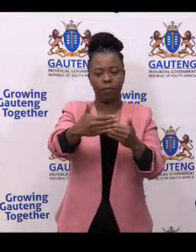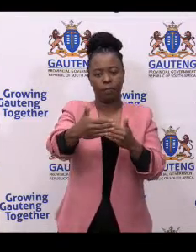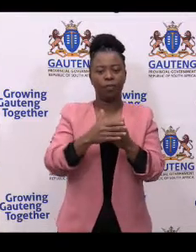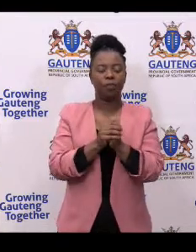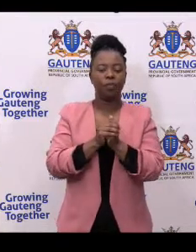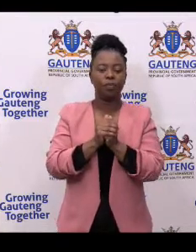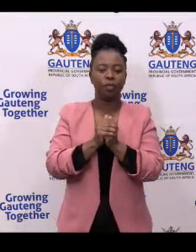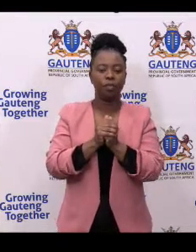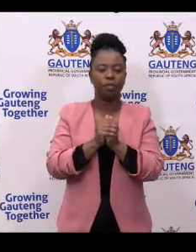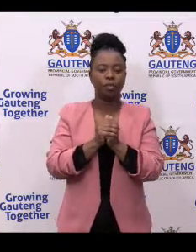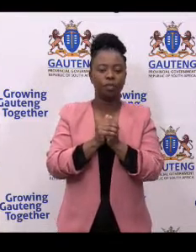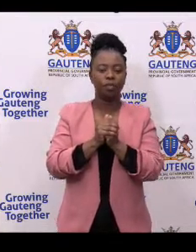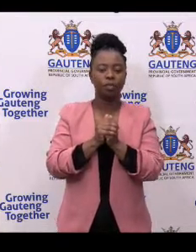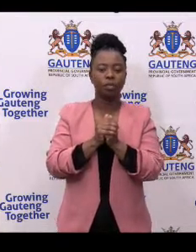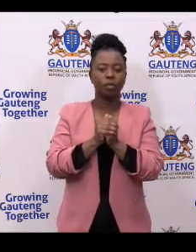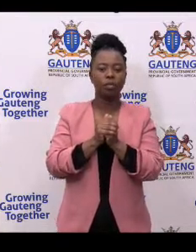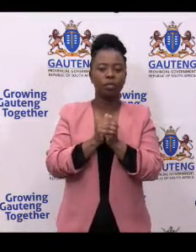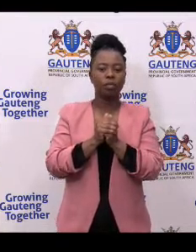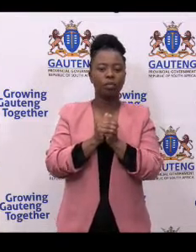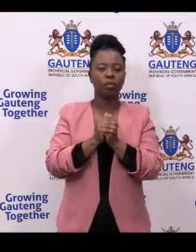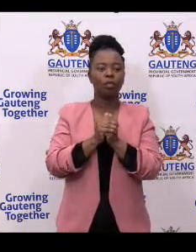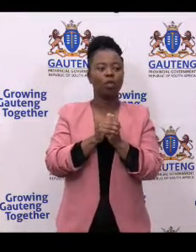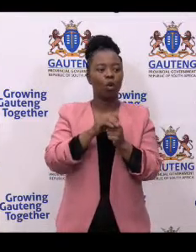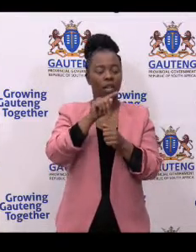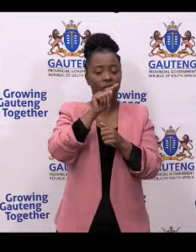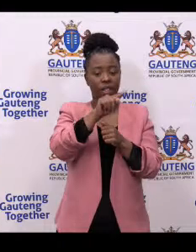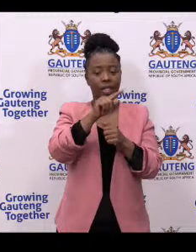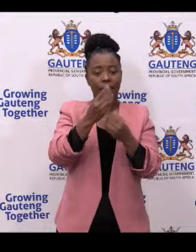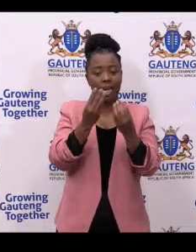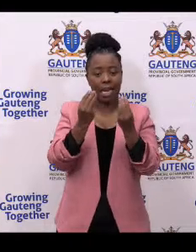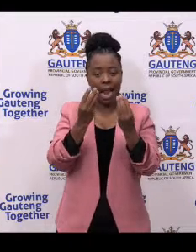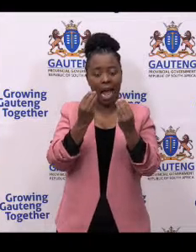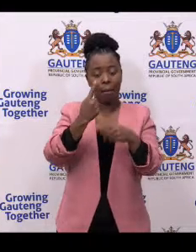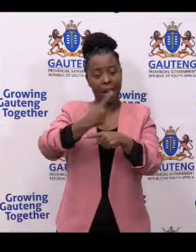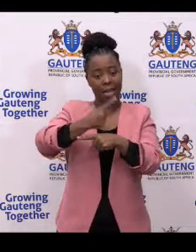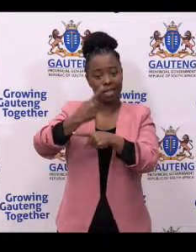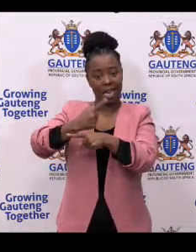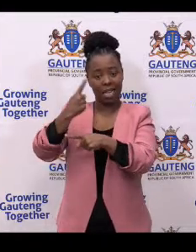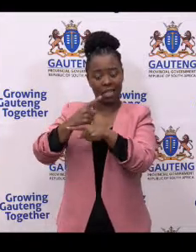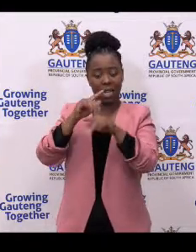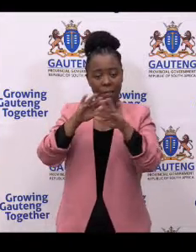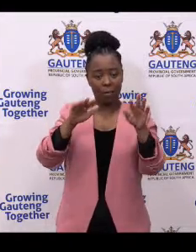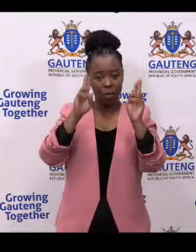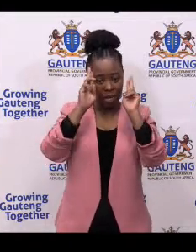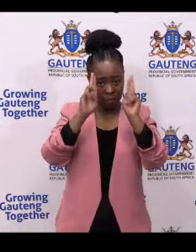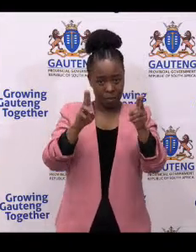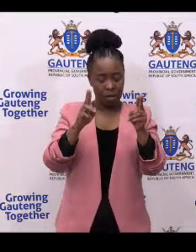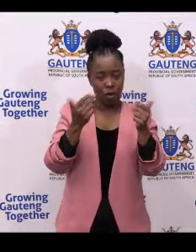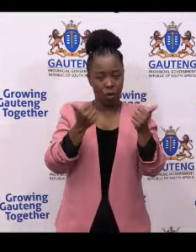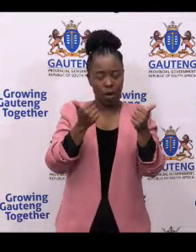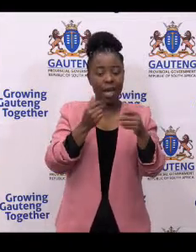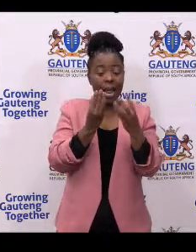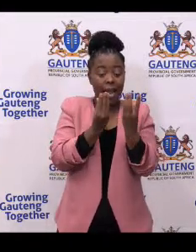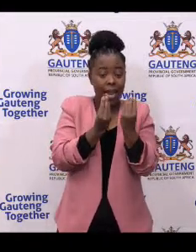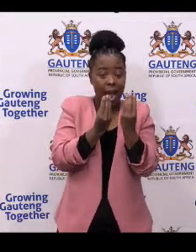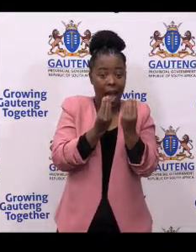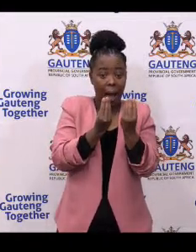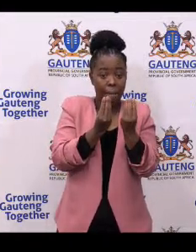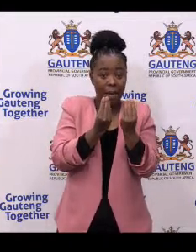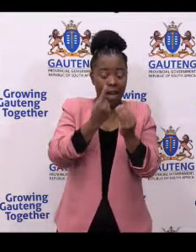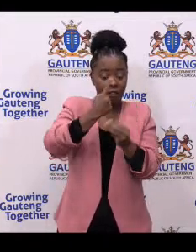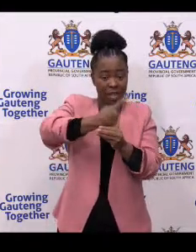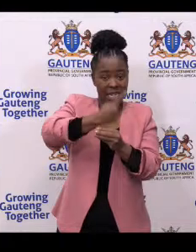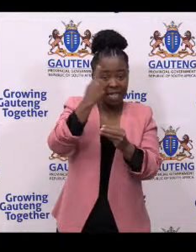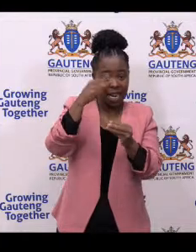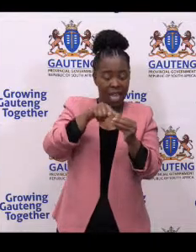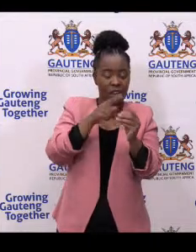This is the days of the number of days of people who have passed on, the number of days that they've spent from